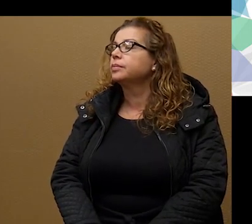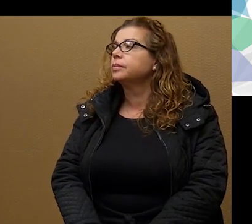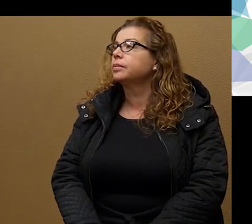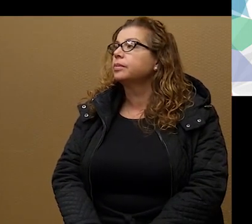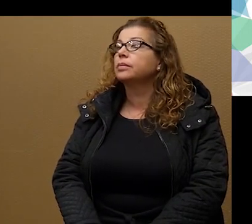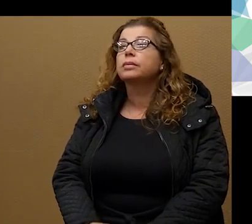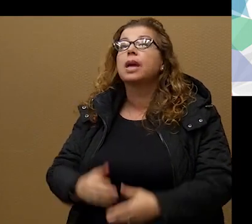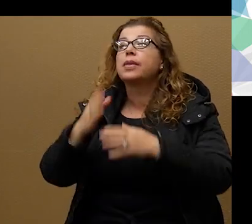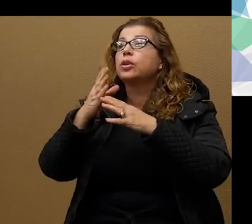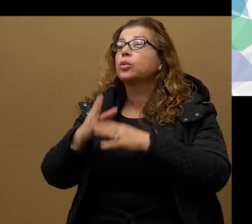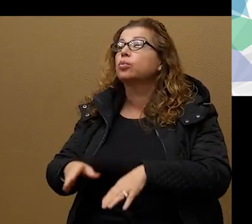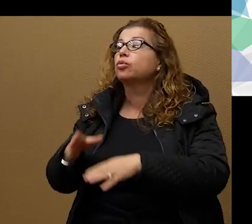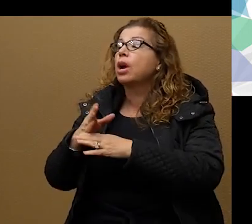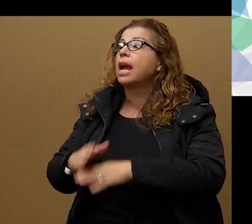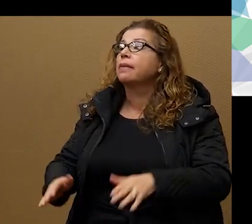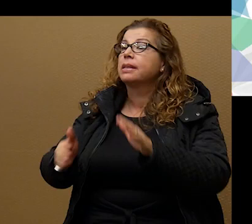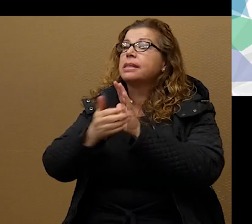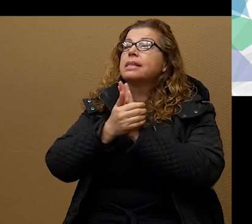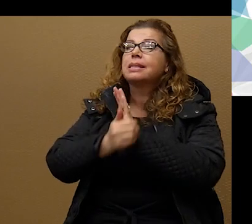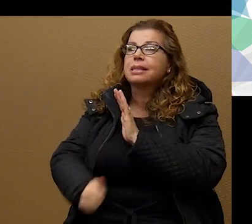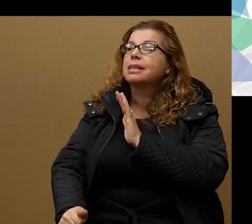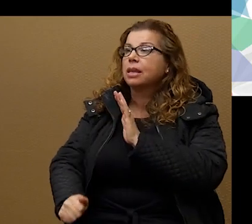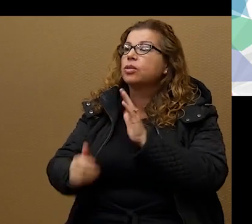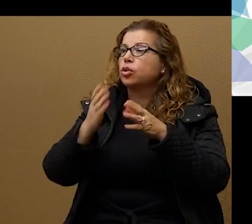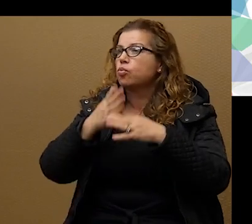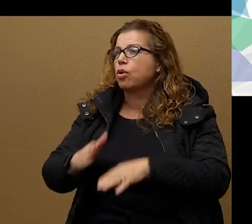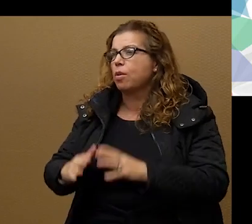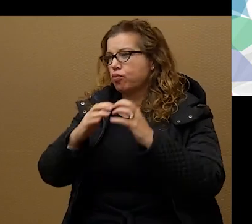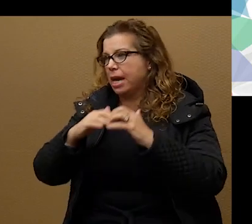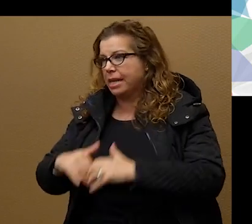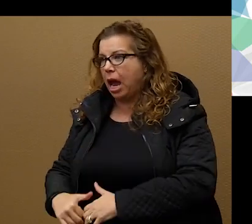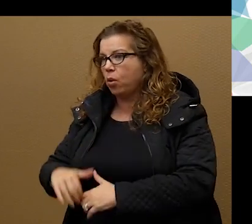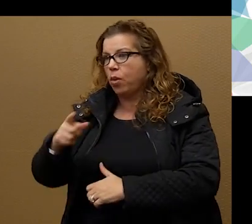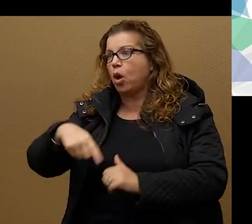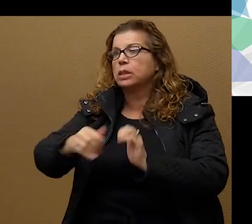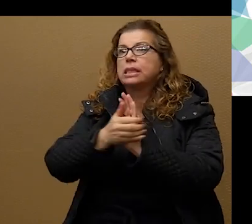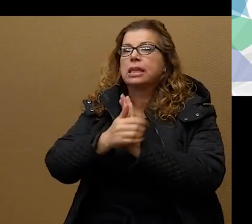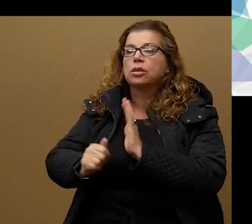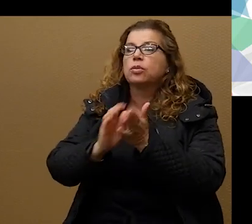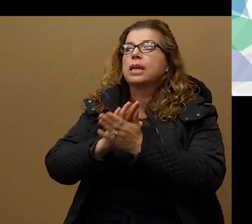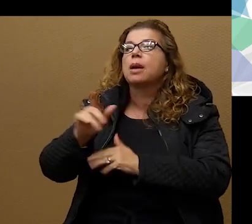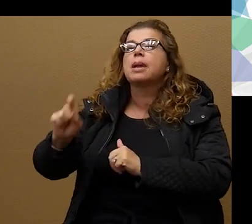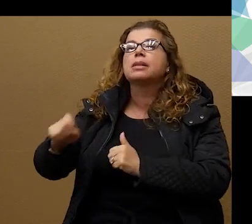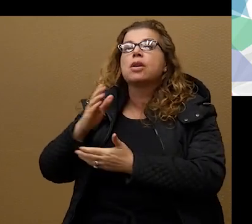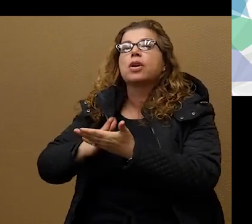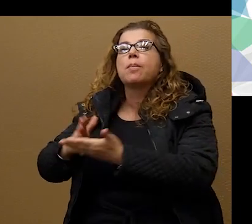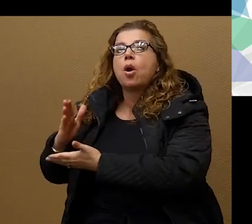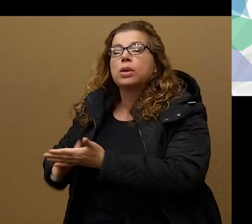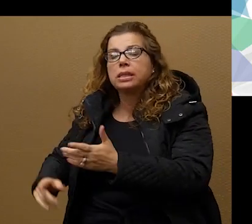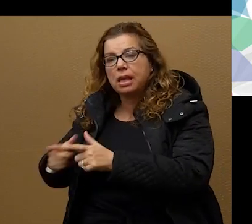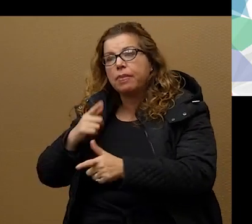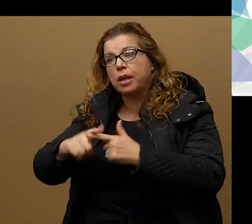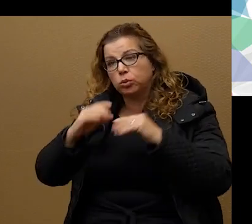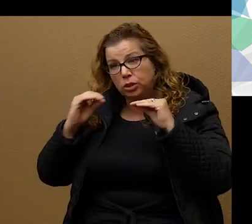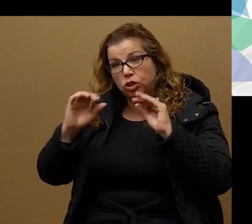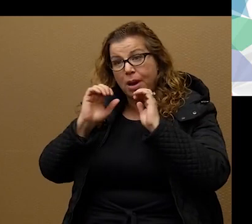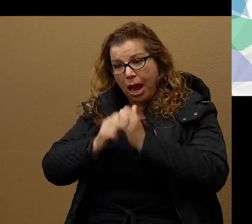And then you break the skills into necessary components, and then you teach them how to do those tasks.